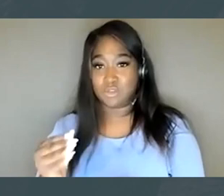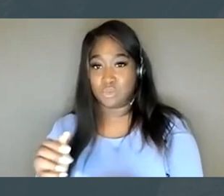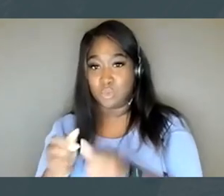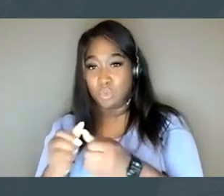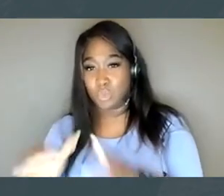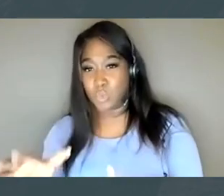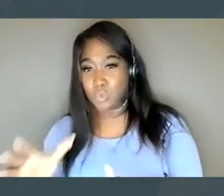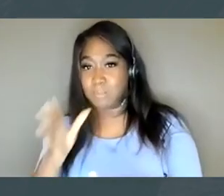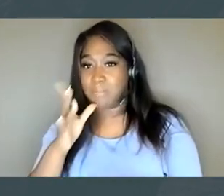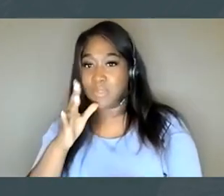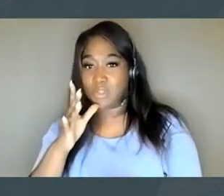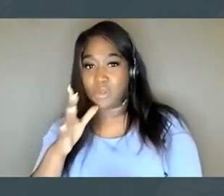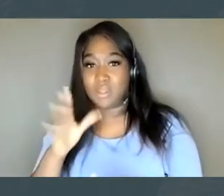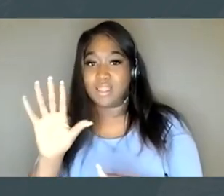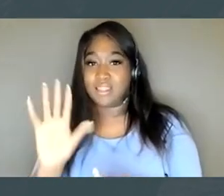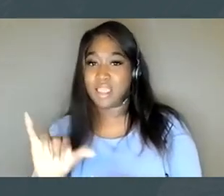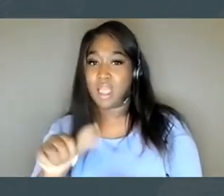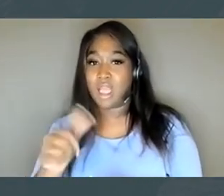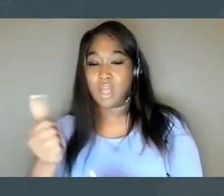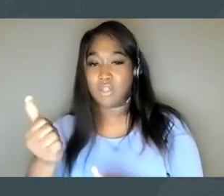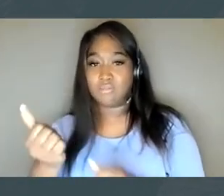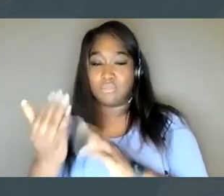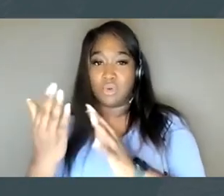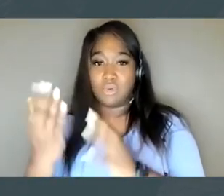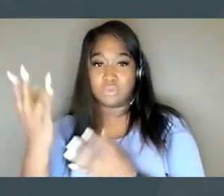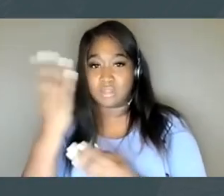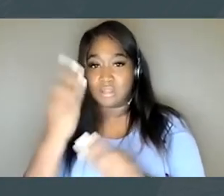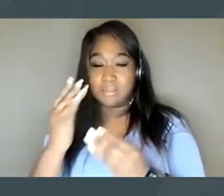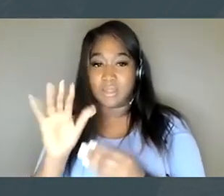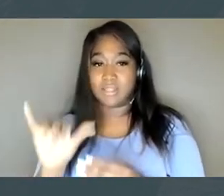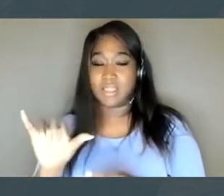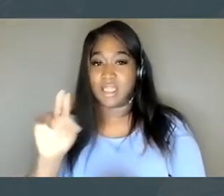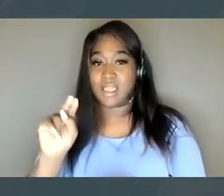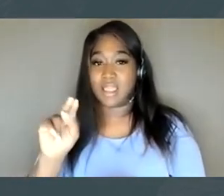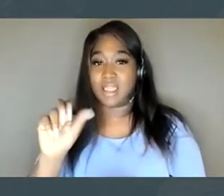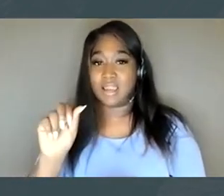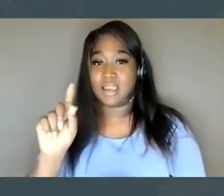alienation. Yes. Right. Yes. So that's how we